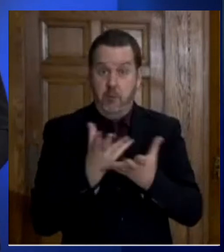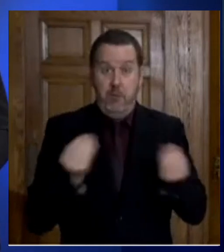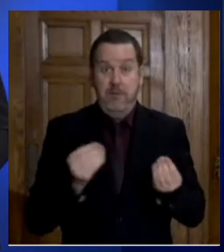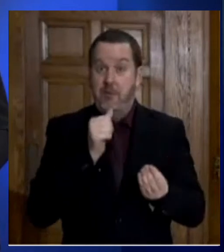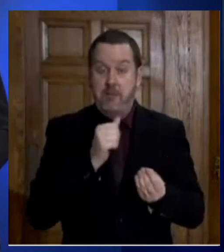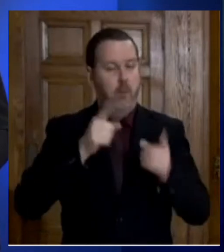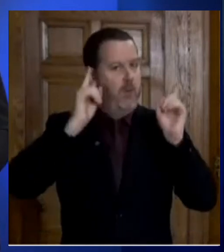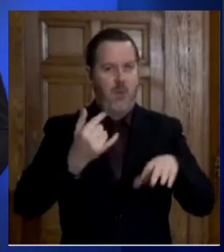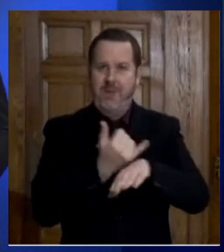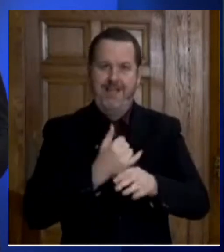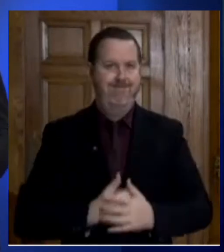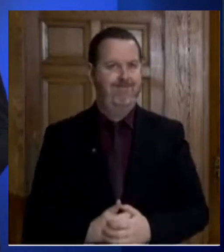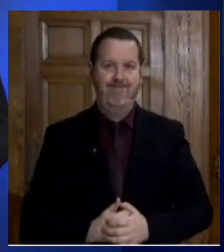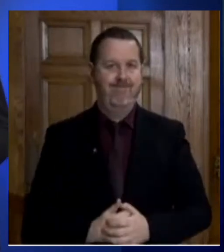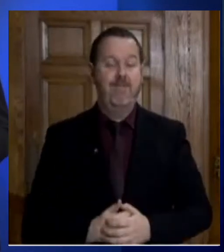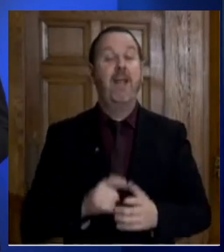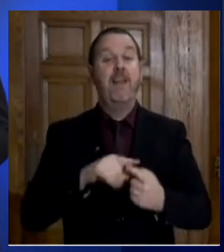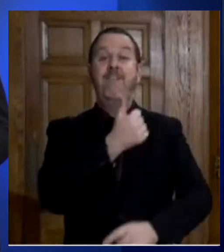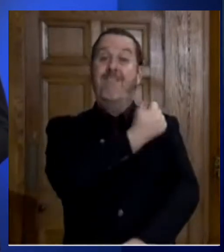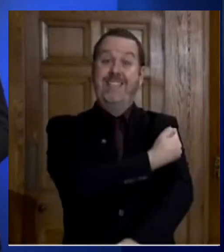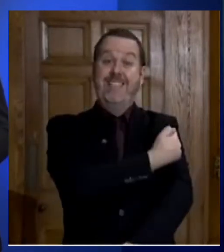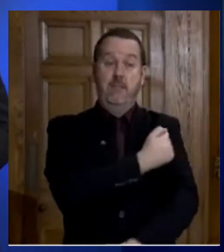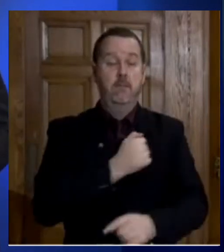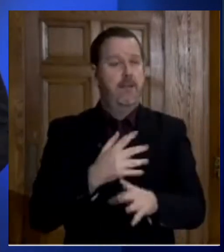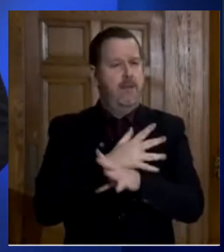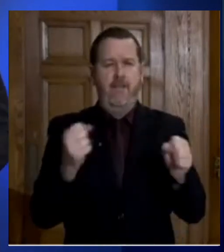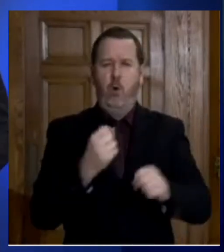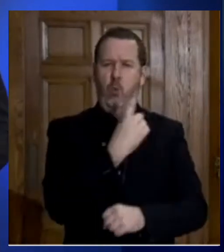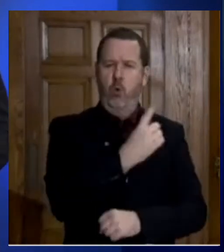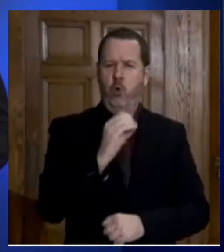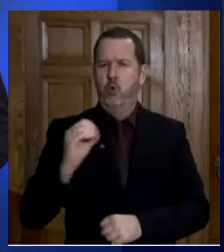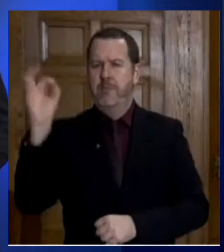also remember that no vaccines are 100% effective.